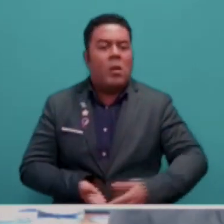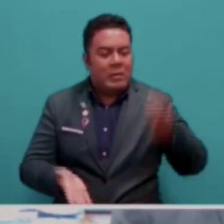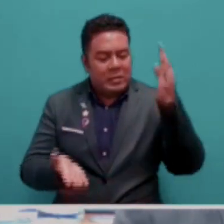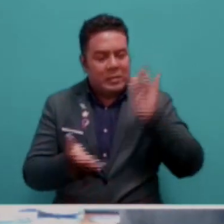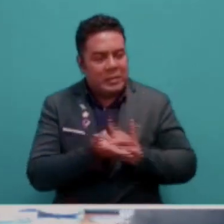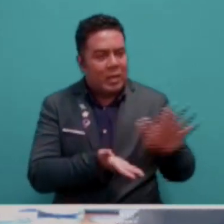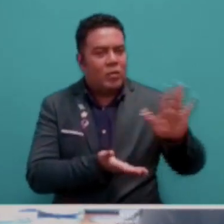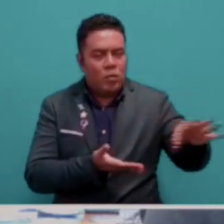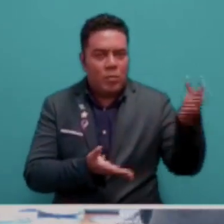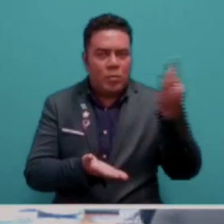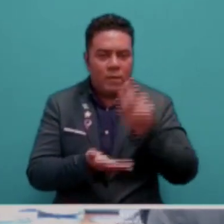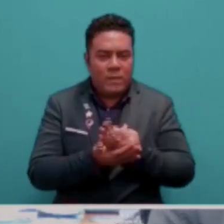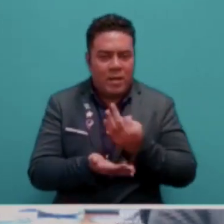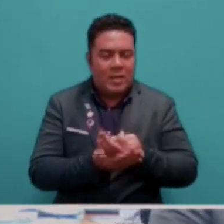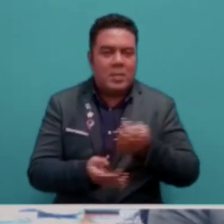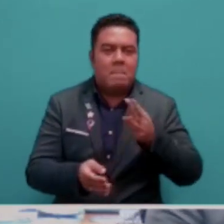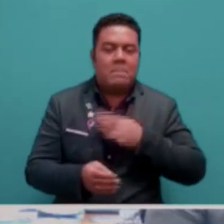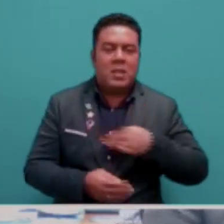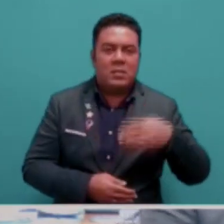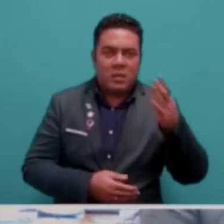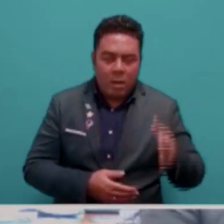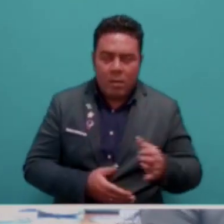Minister.